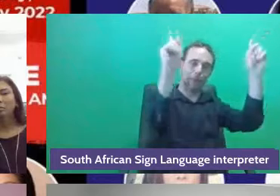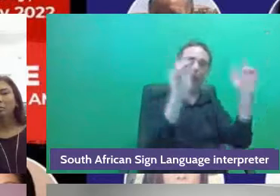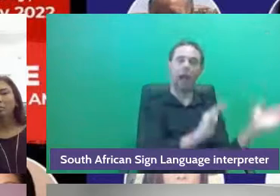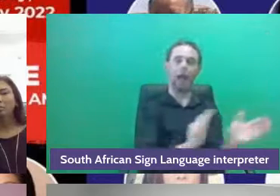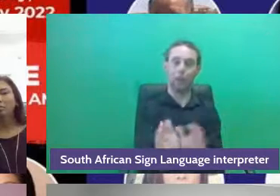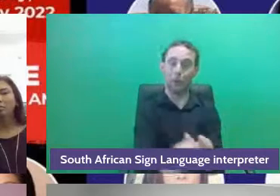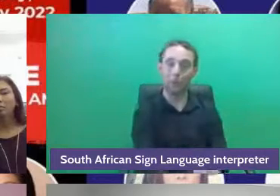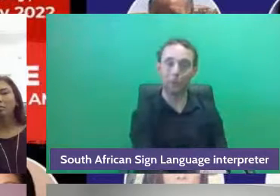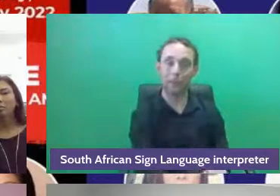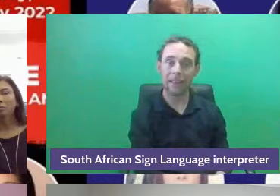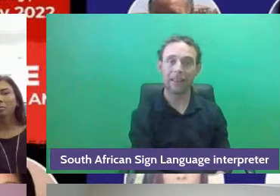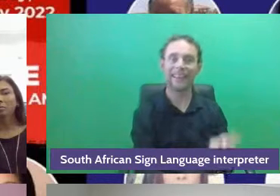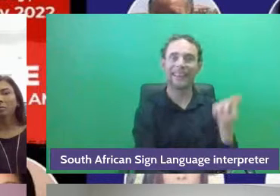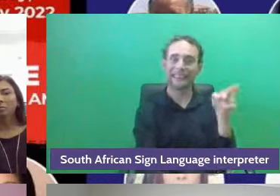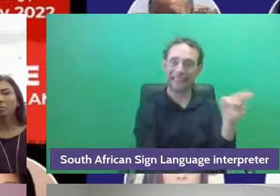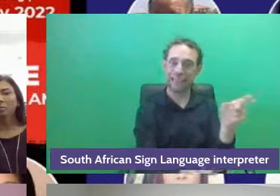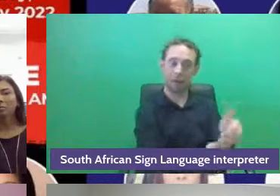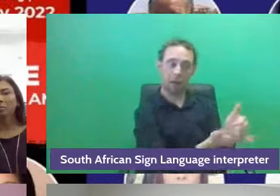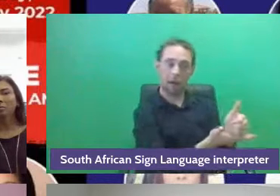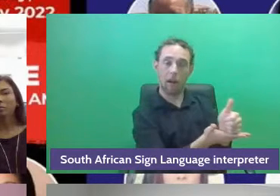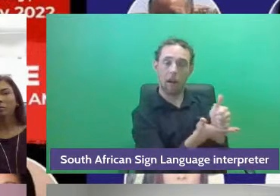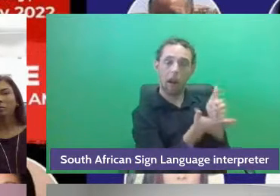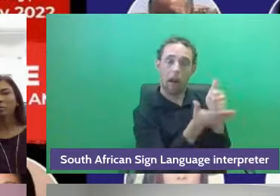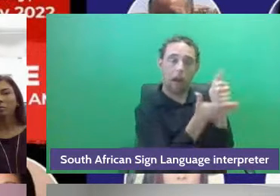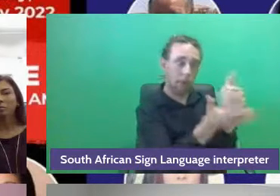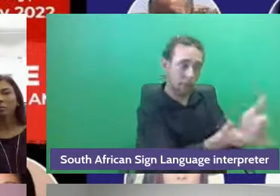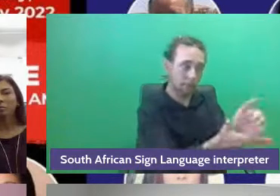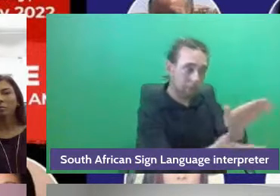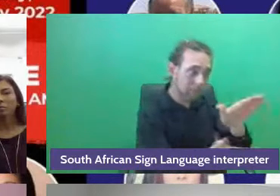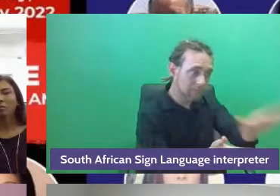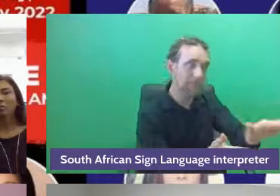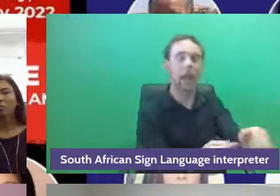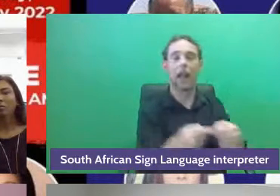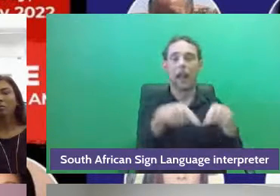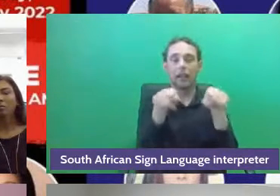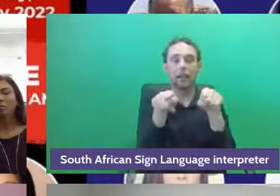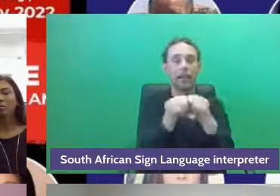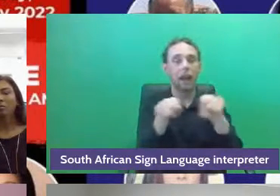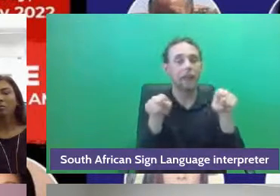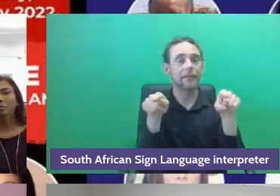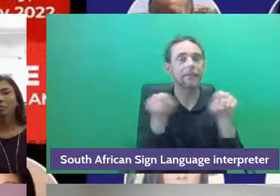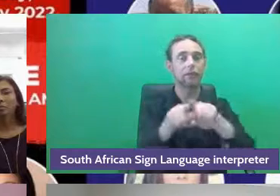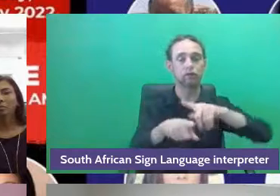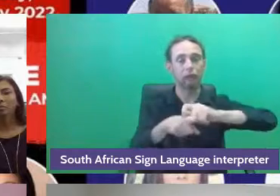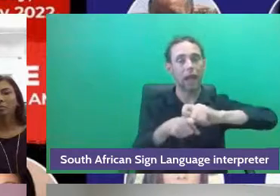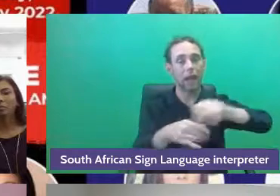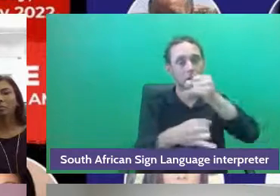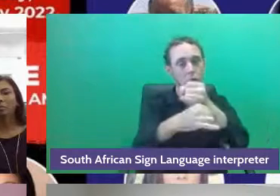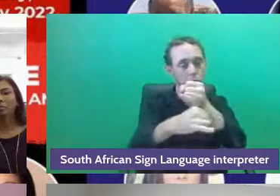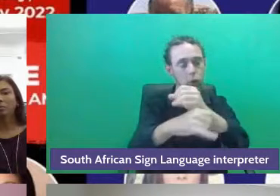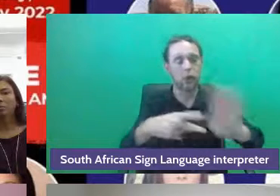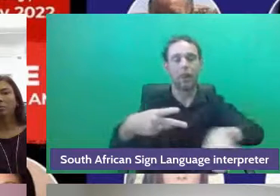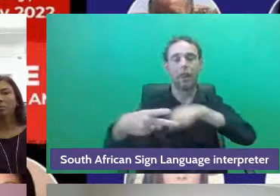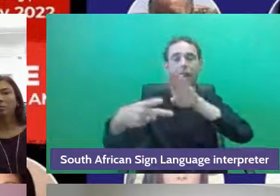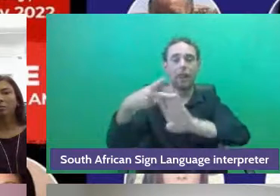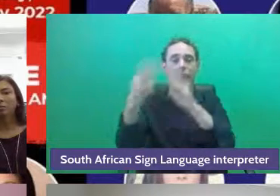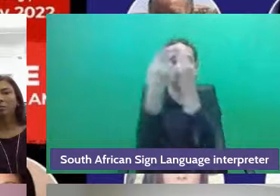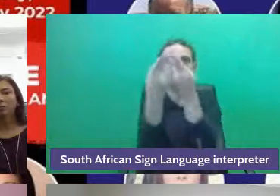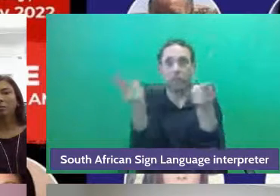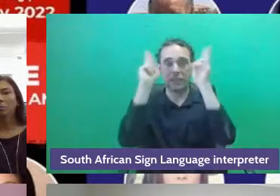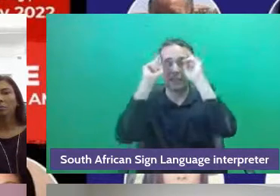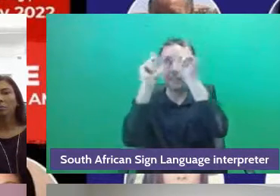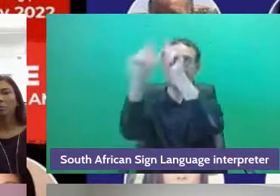This also applies then to training institutions and tertiary institutions and at police colleges as